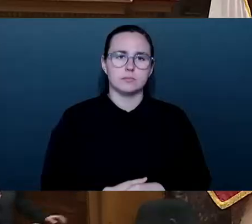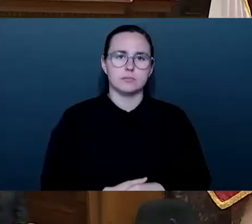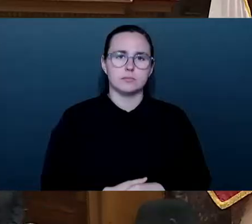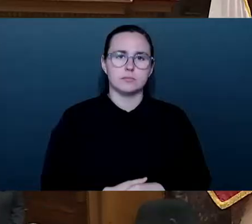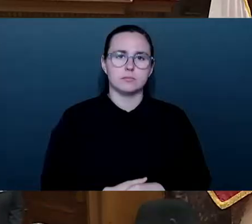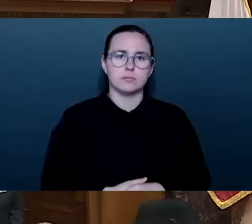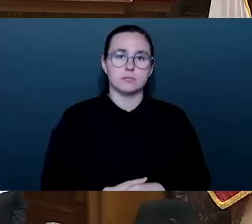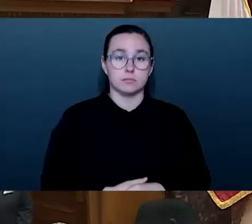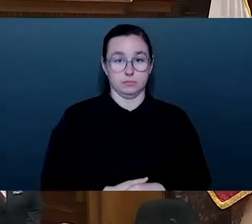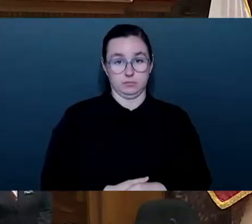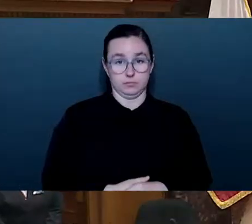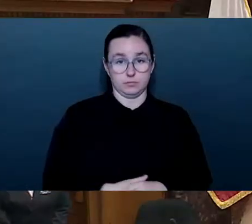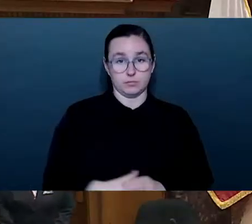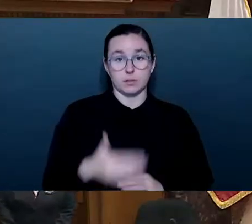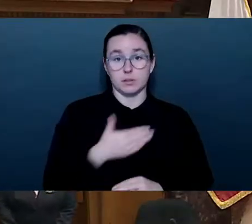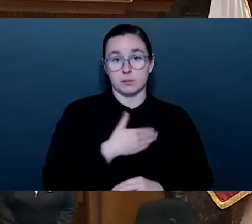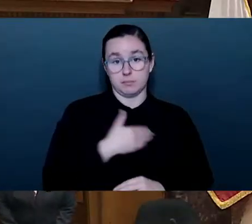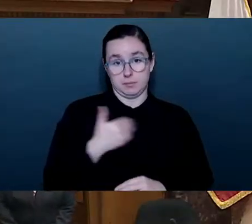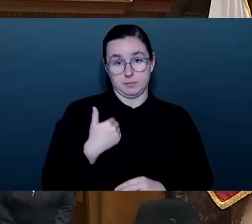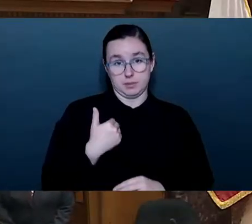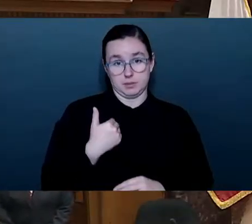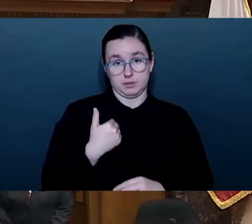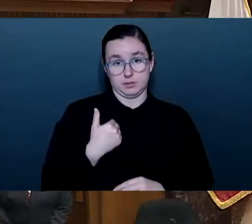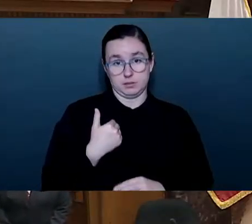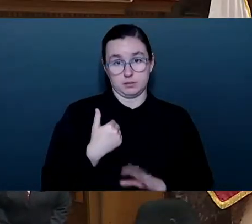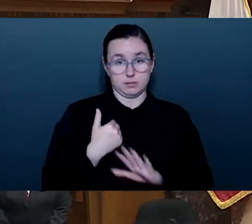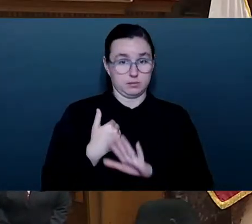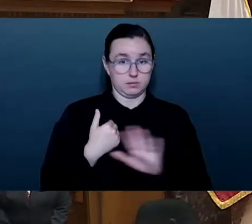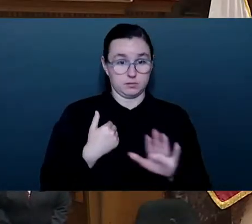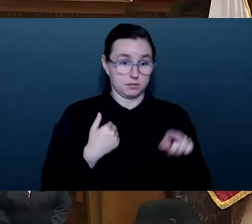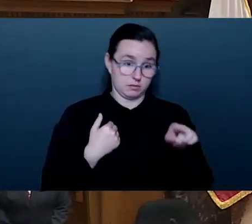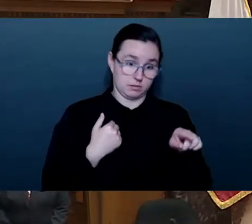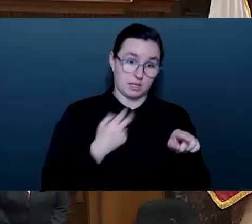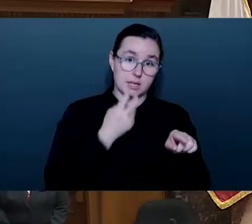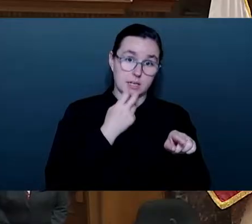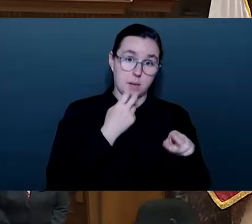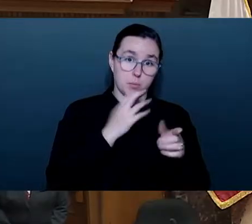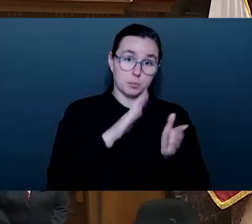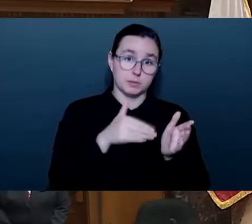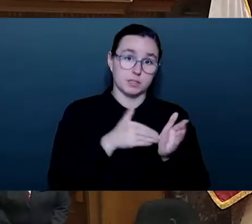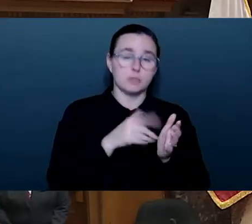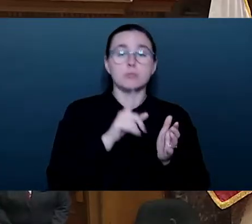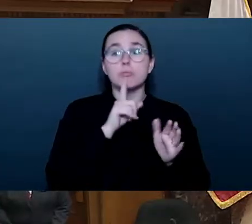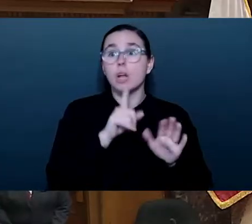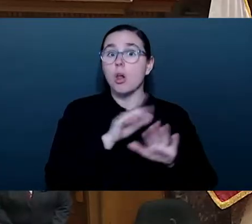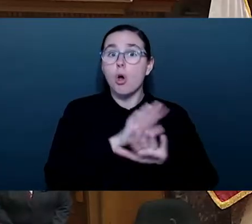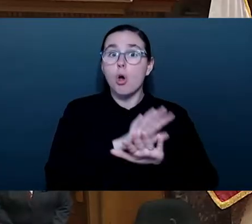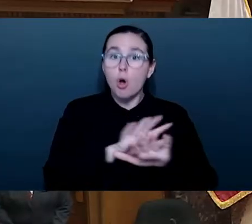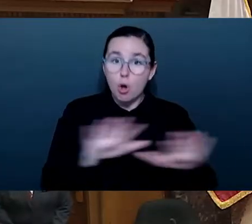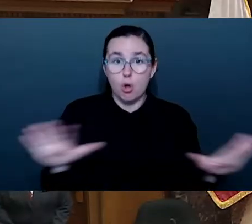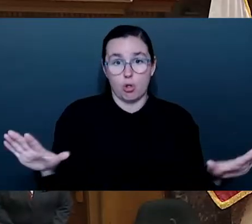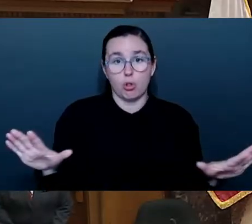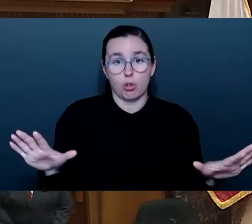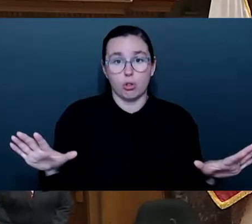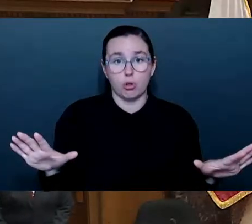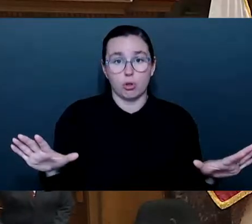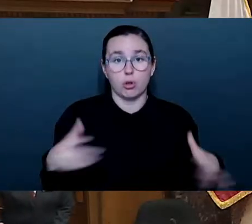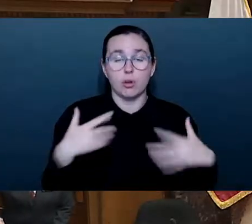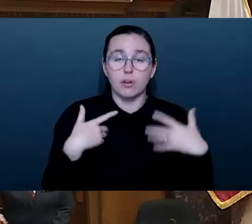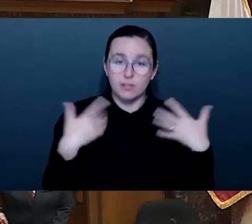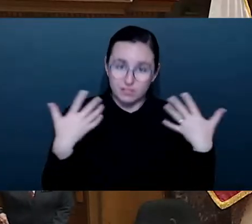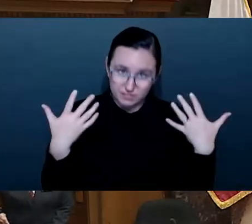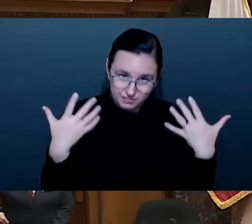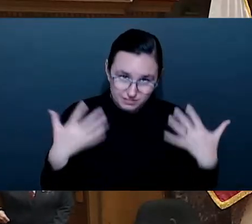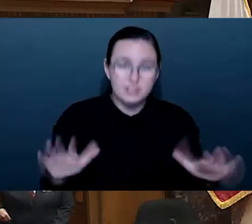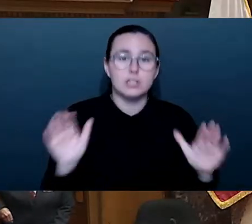Member for Kamloops Centre, and all members. The chair has reminded members, all members from both sides, when one person